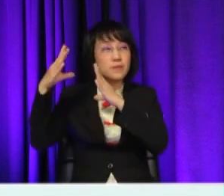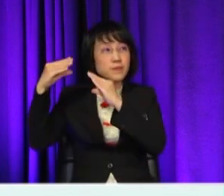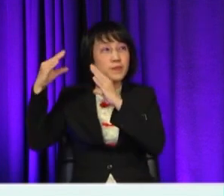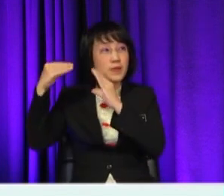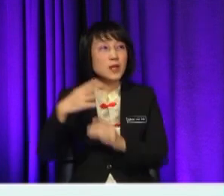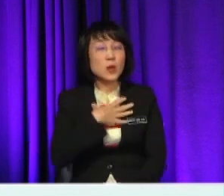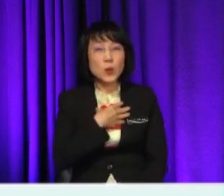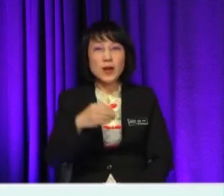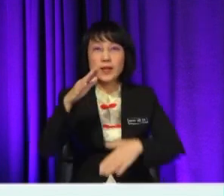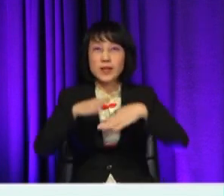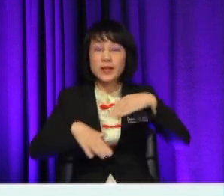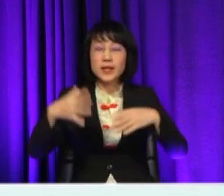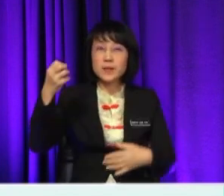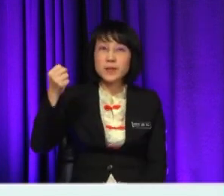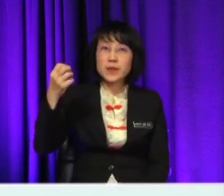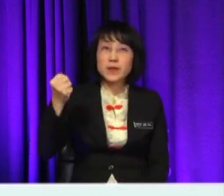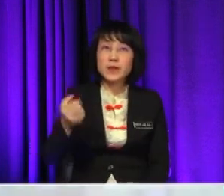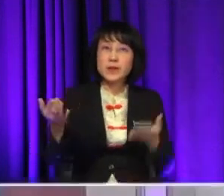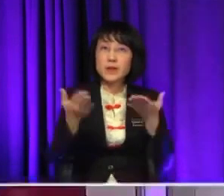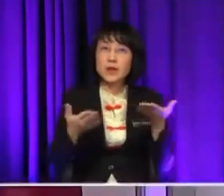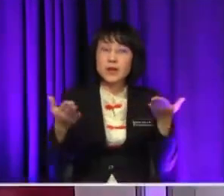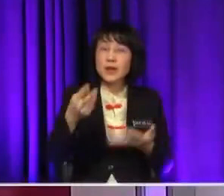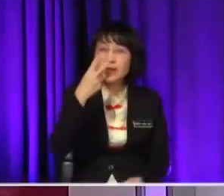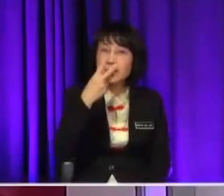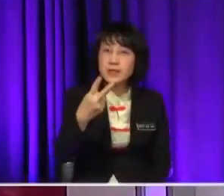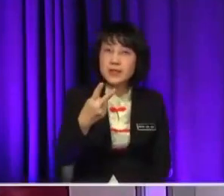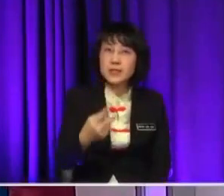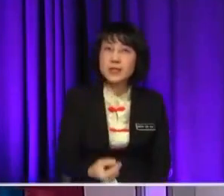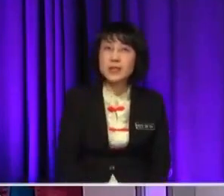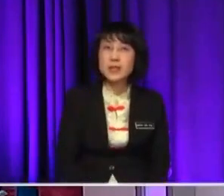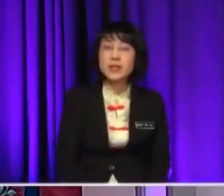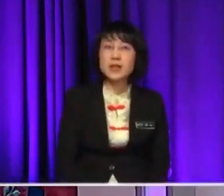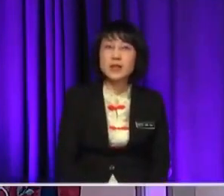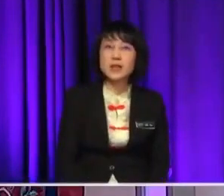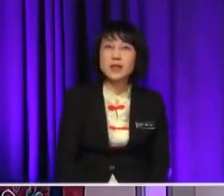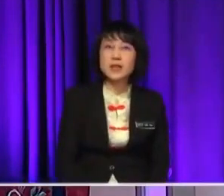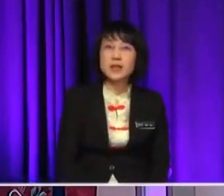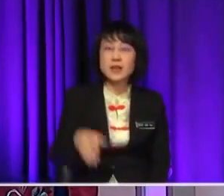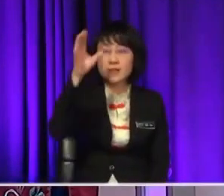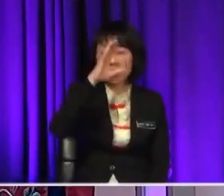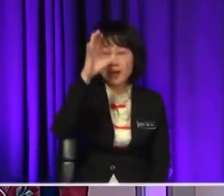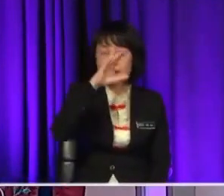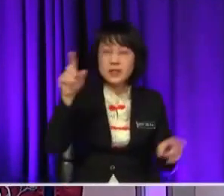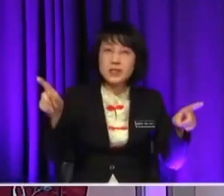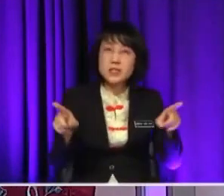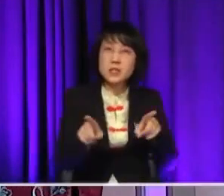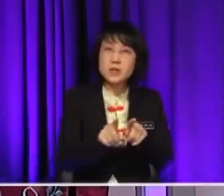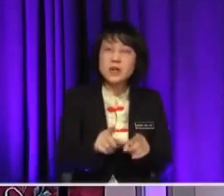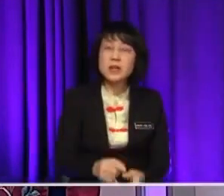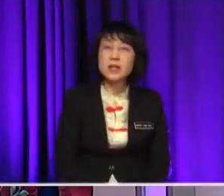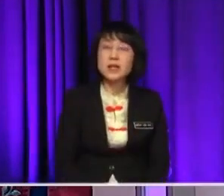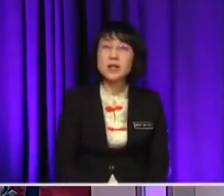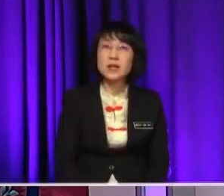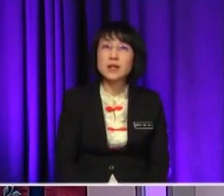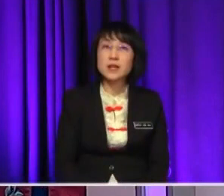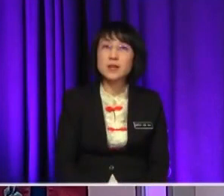milk. So here you can see that though they find the simile, it's still being brought back to